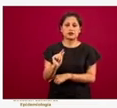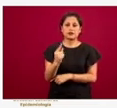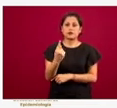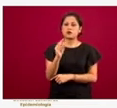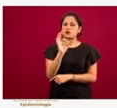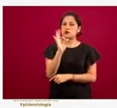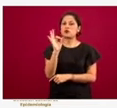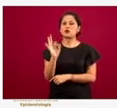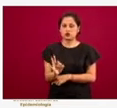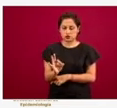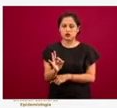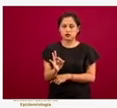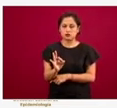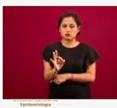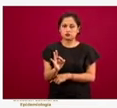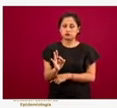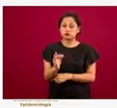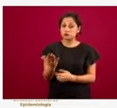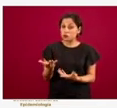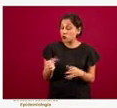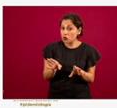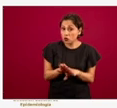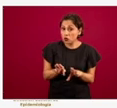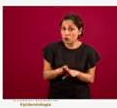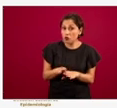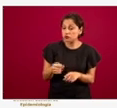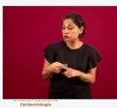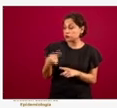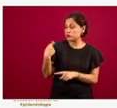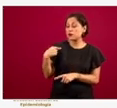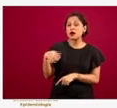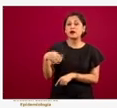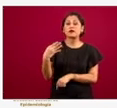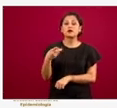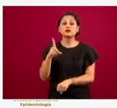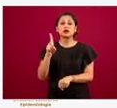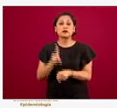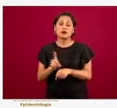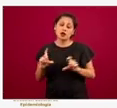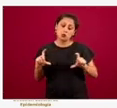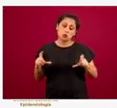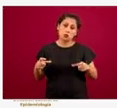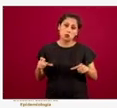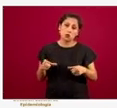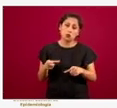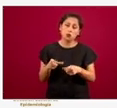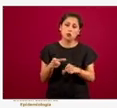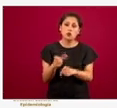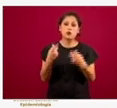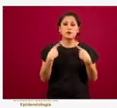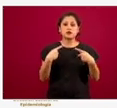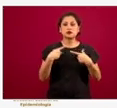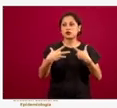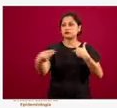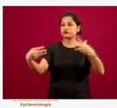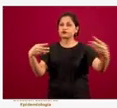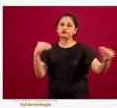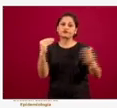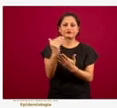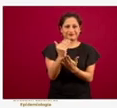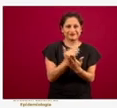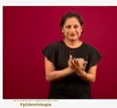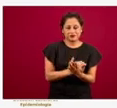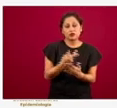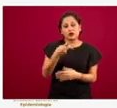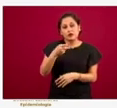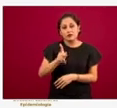have a decrease to 71% cases. So during the past 14